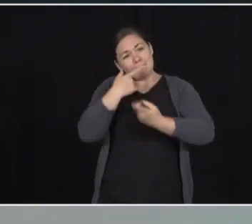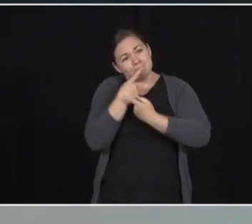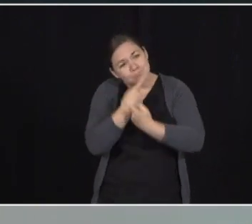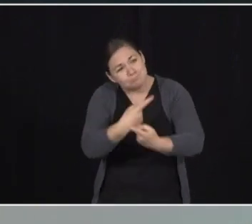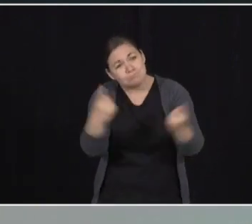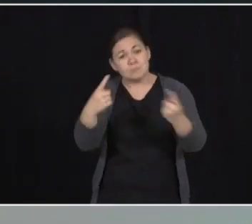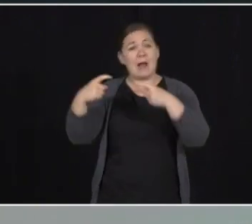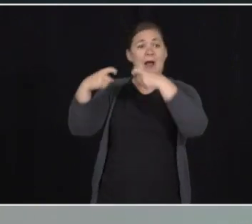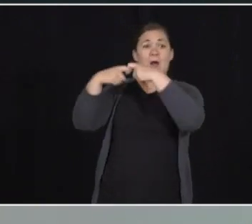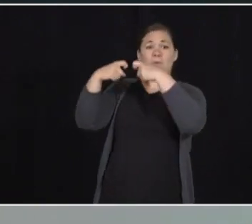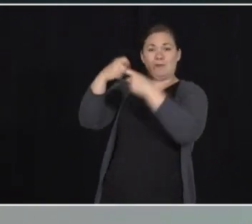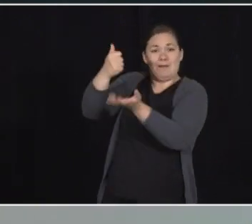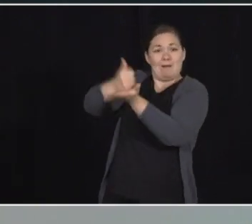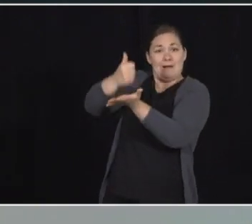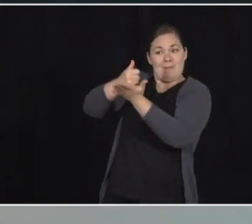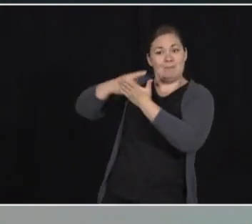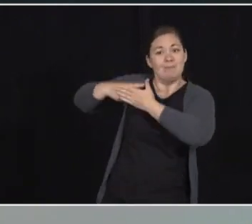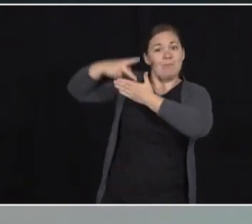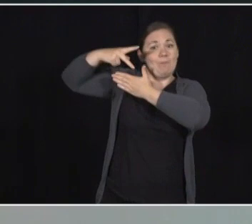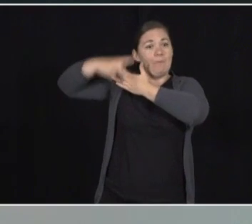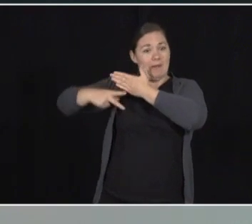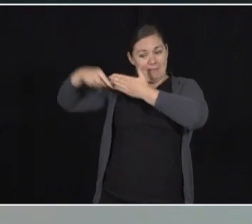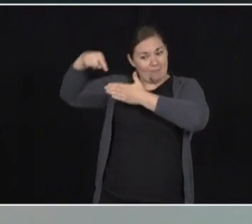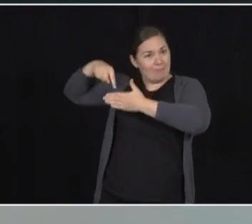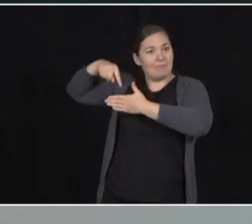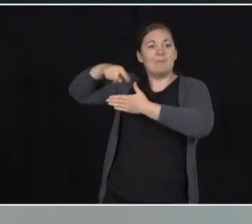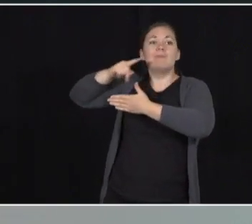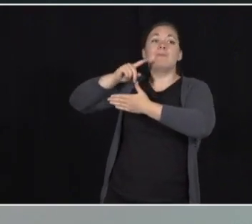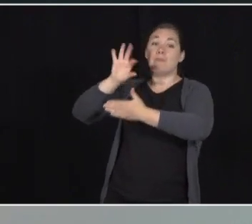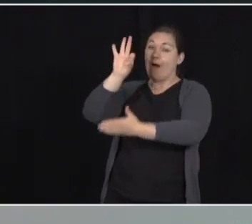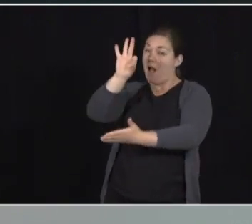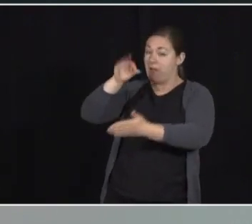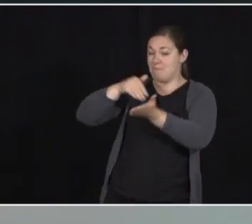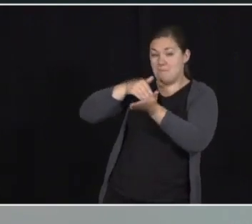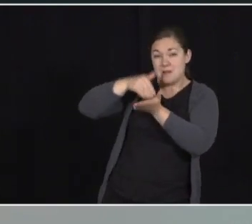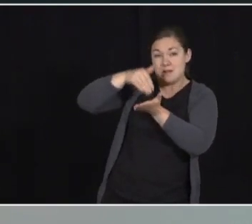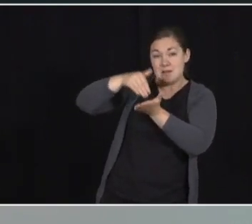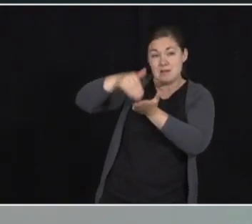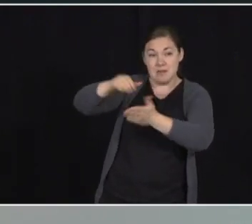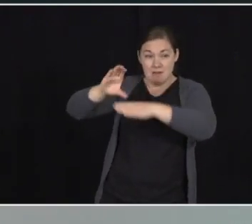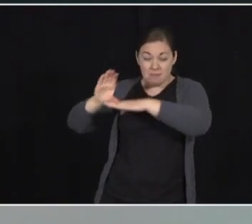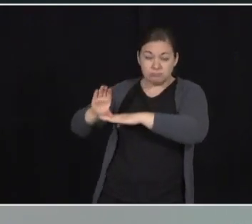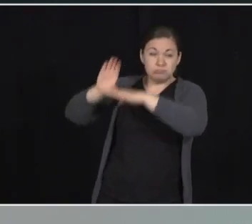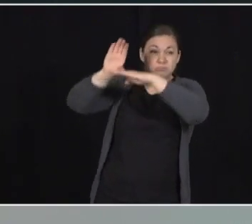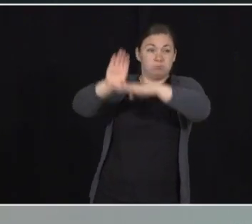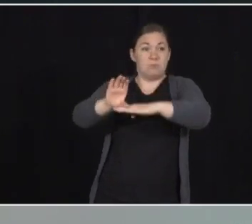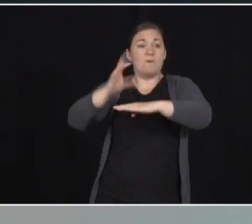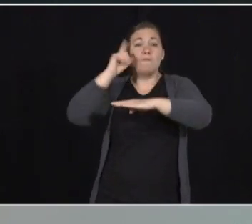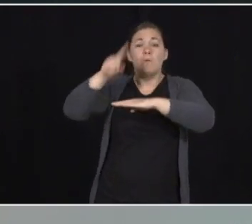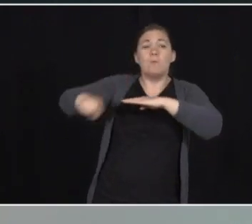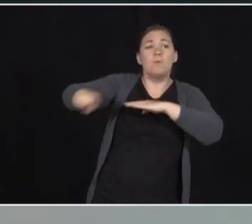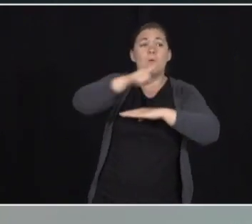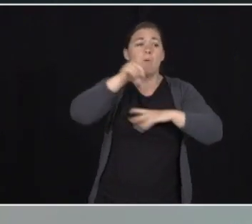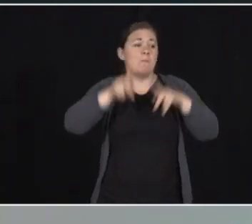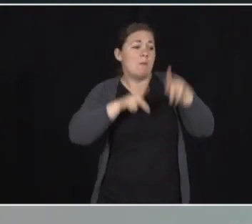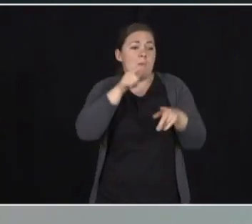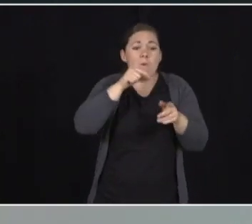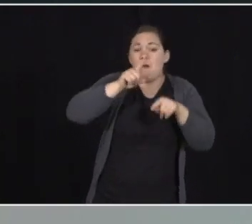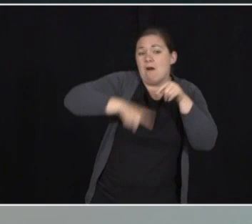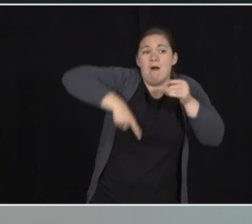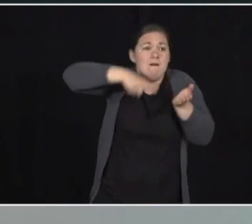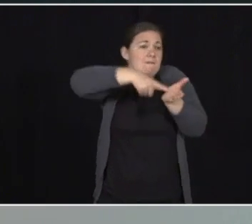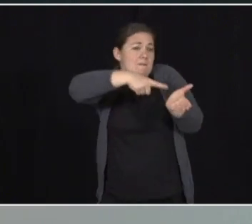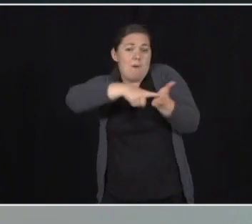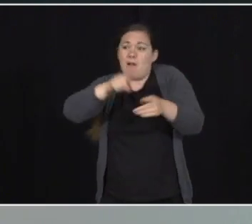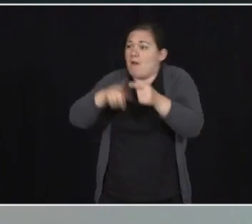Assistance Program, which will provide $9 million in relief funding to Ontarians who are falling behind in their energy